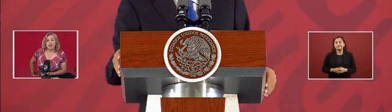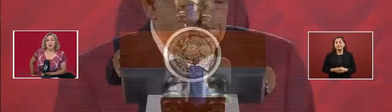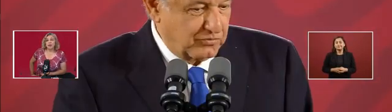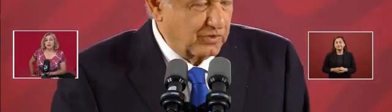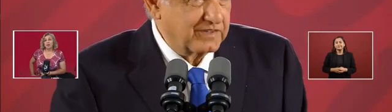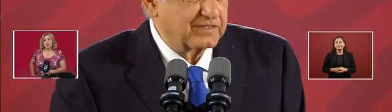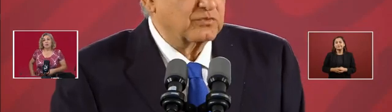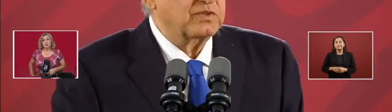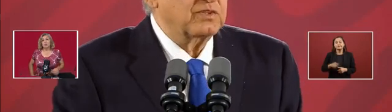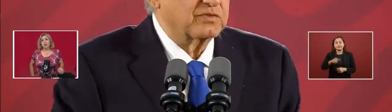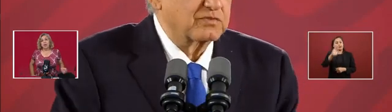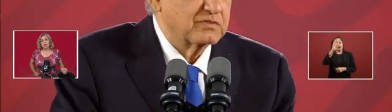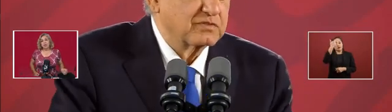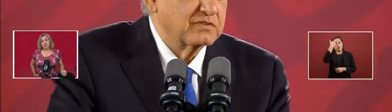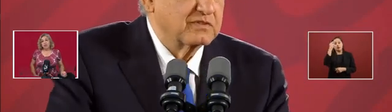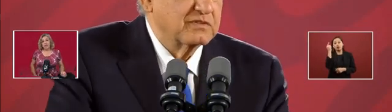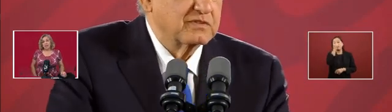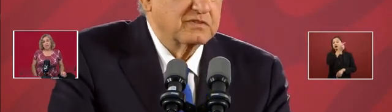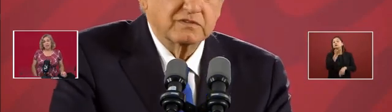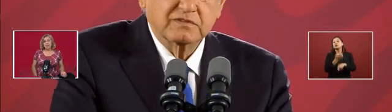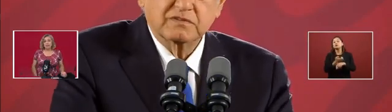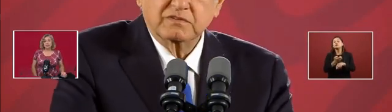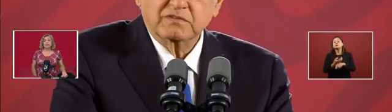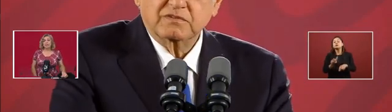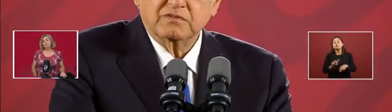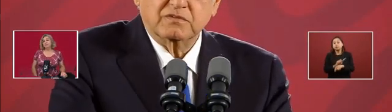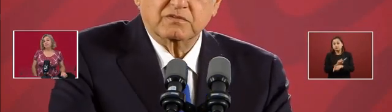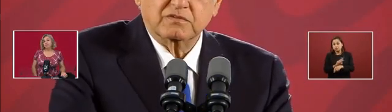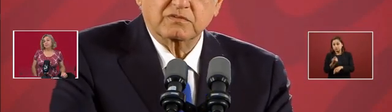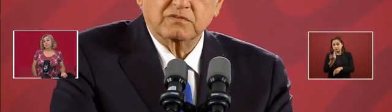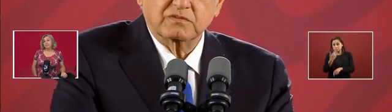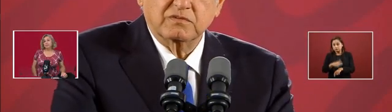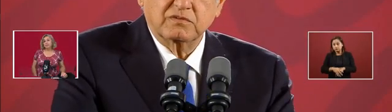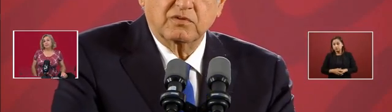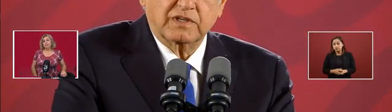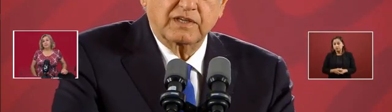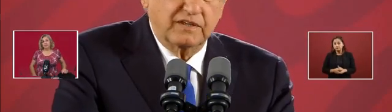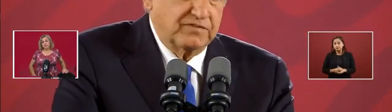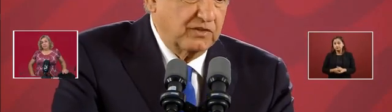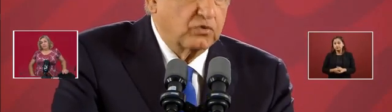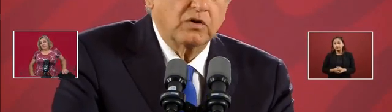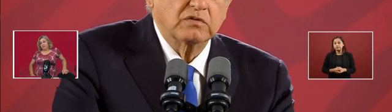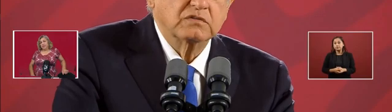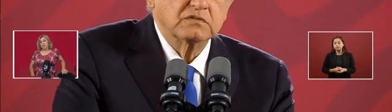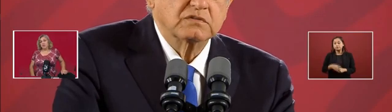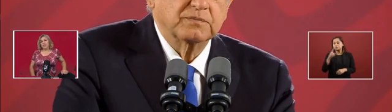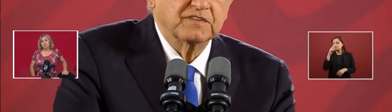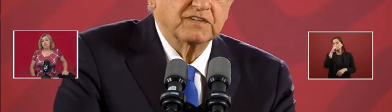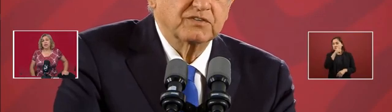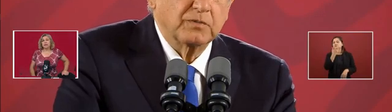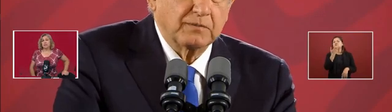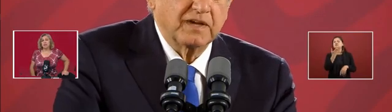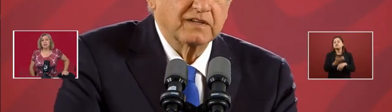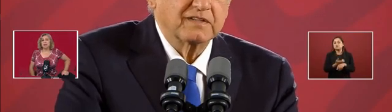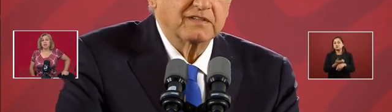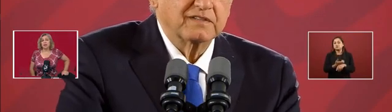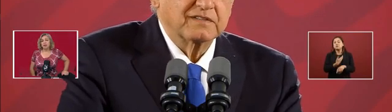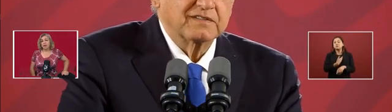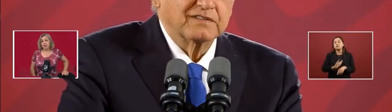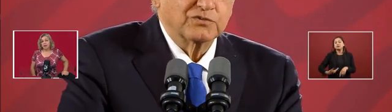manifest themselves, que lo hagan that they de do it manera pacífica. in a peaceful way. No